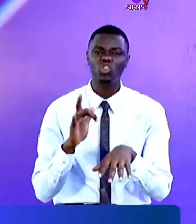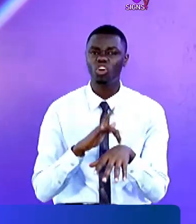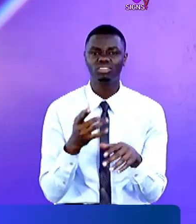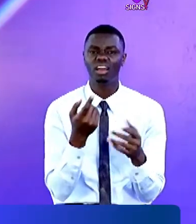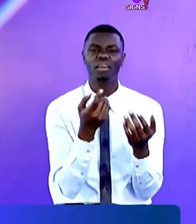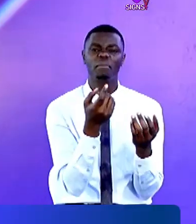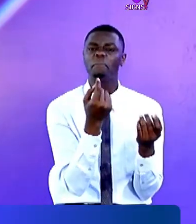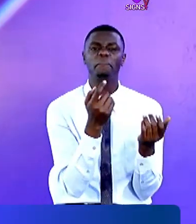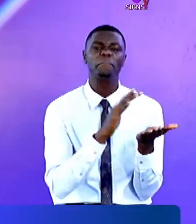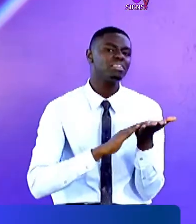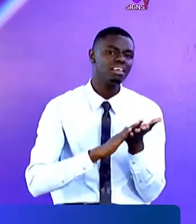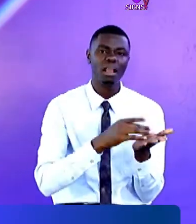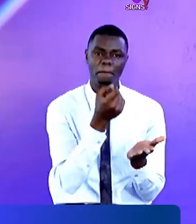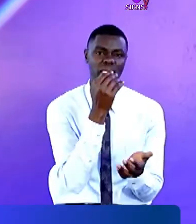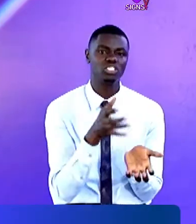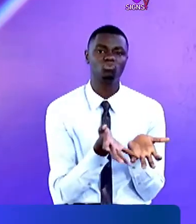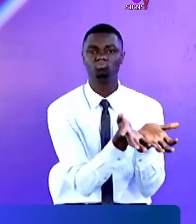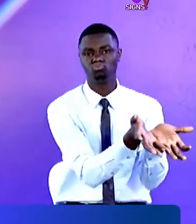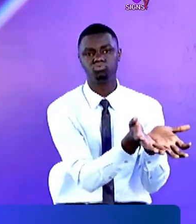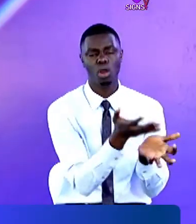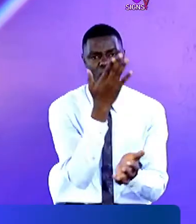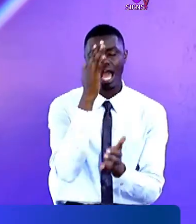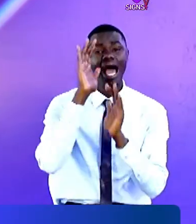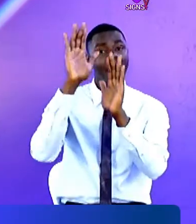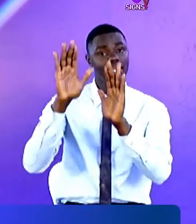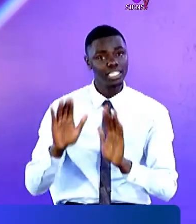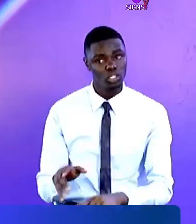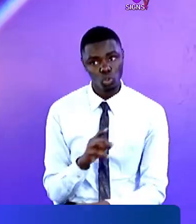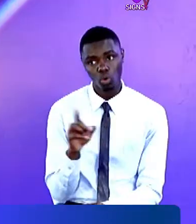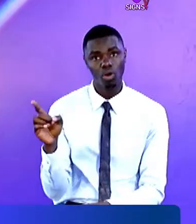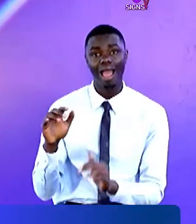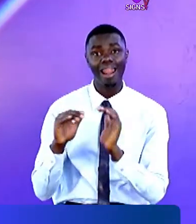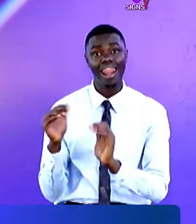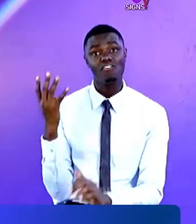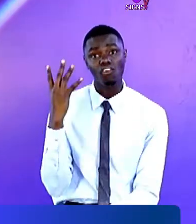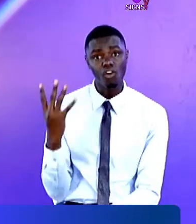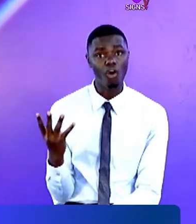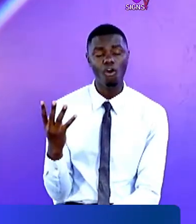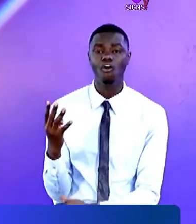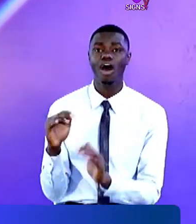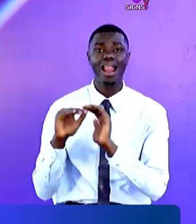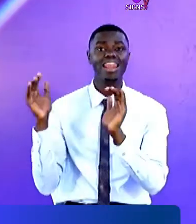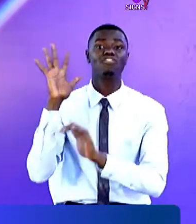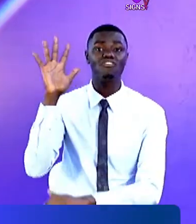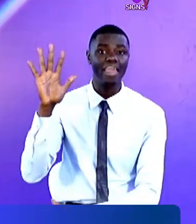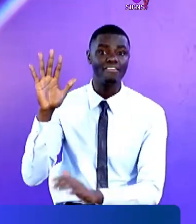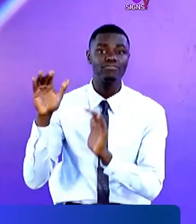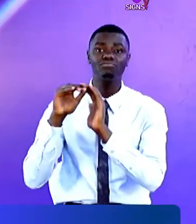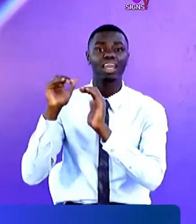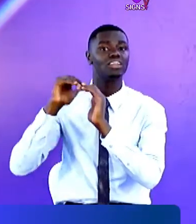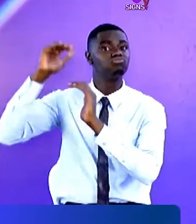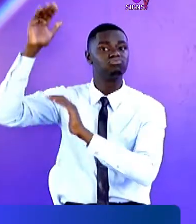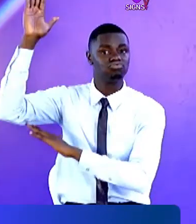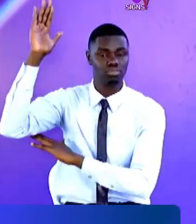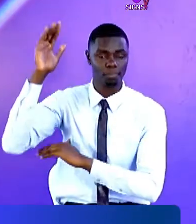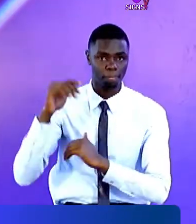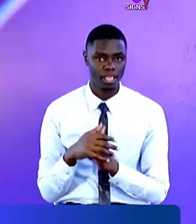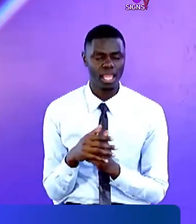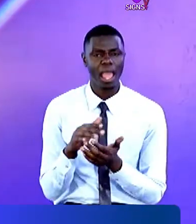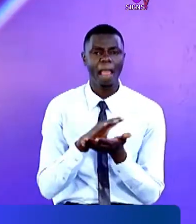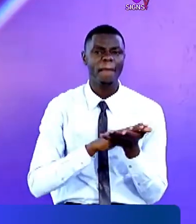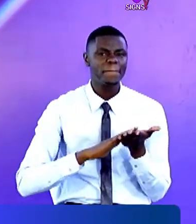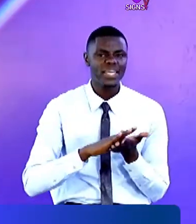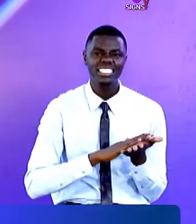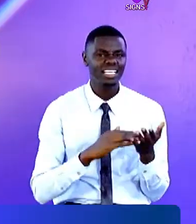medicine needs to go to those ones. While essential goes to level 4, level 5, and above. In fact, basic can